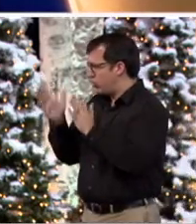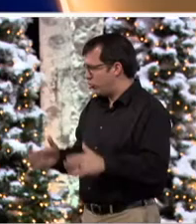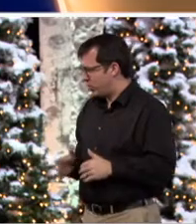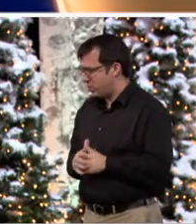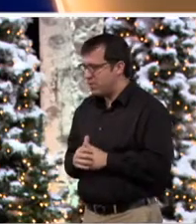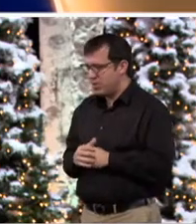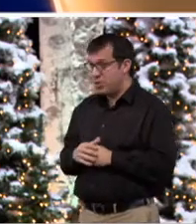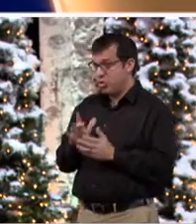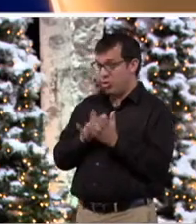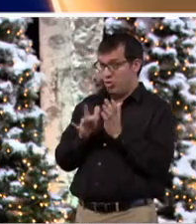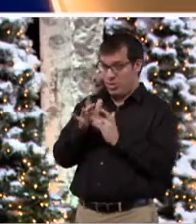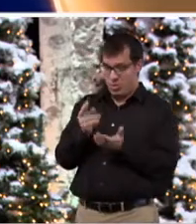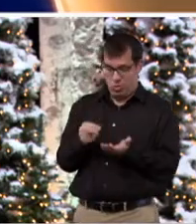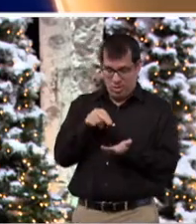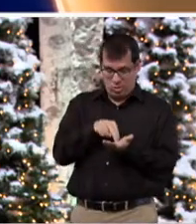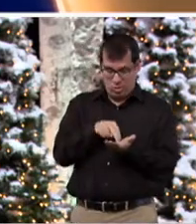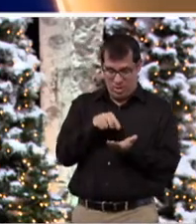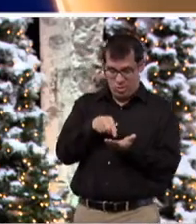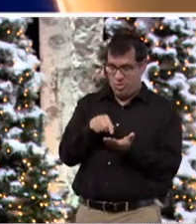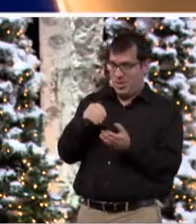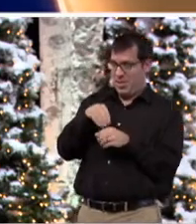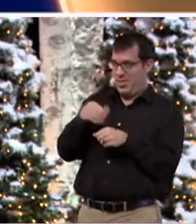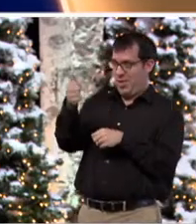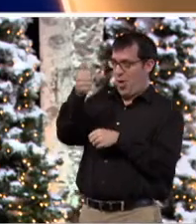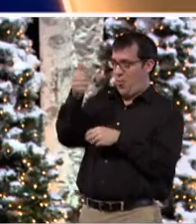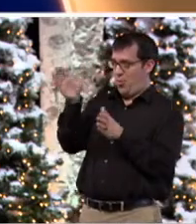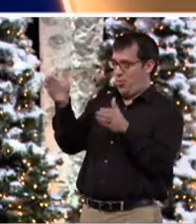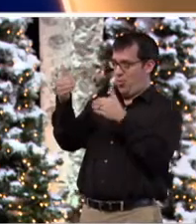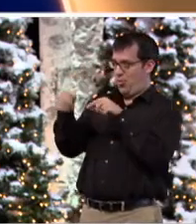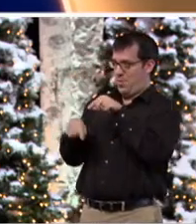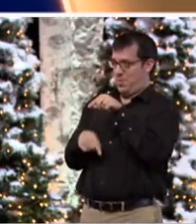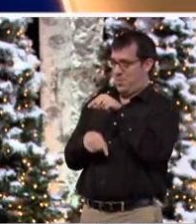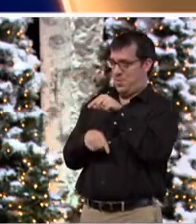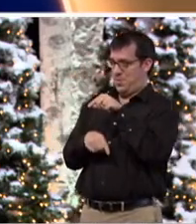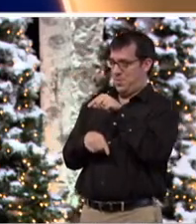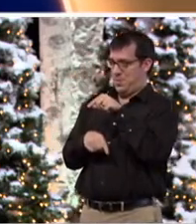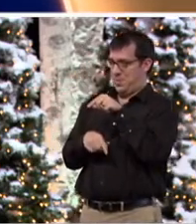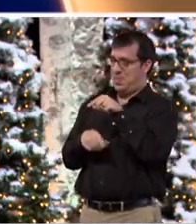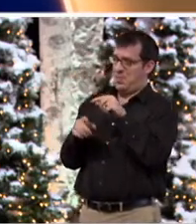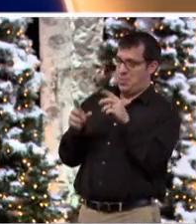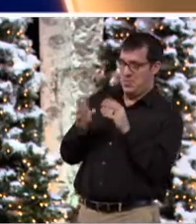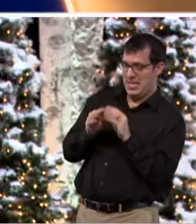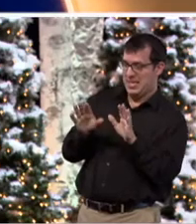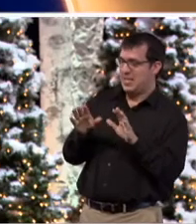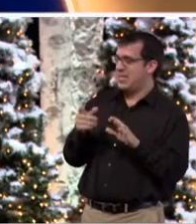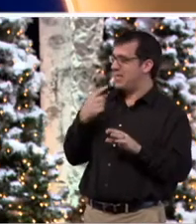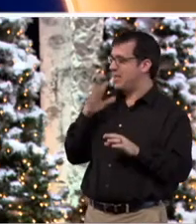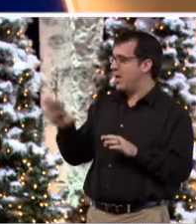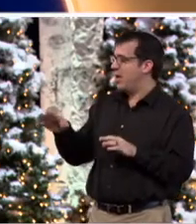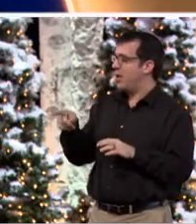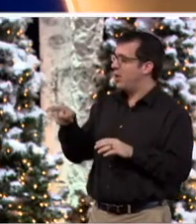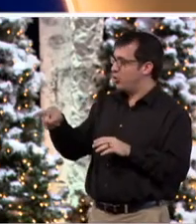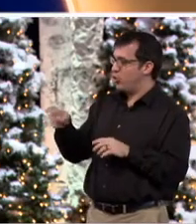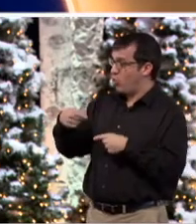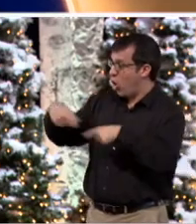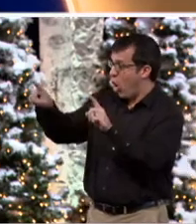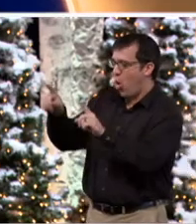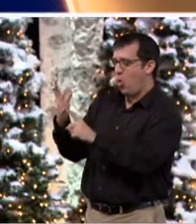Jesus resurrected, they're in the upper room and they're meeting and he says, don't do anything till I send my